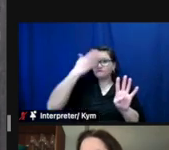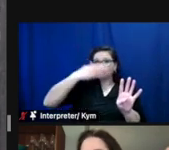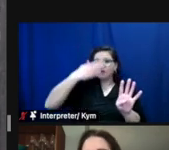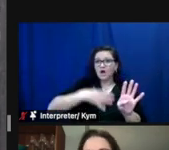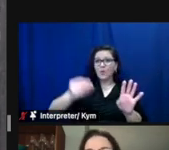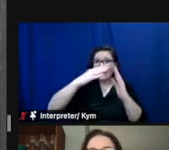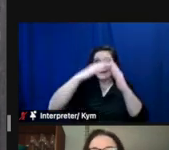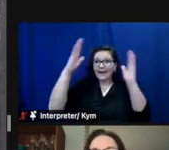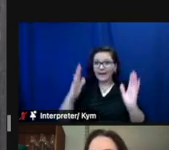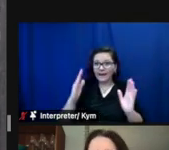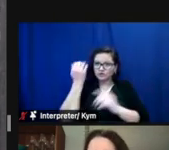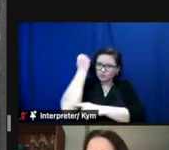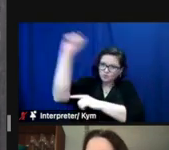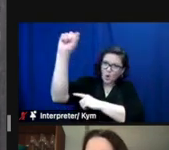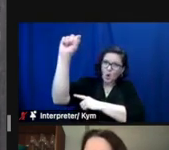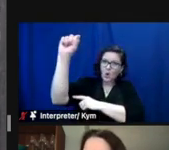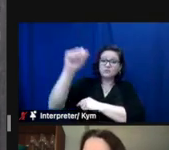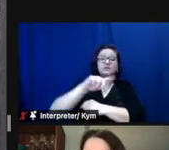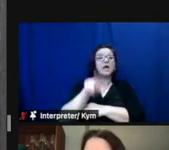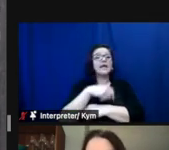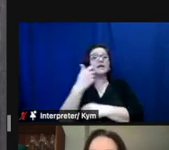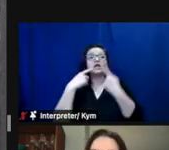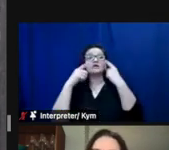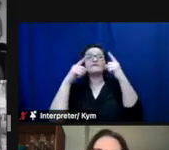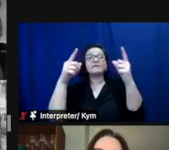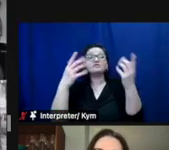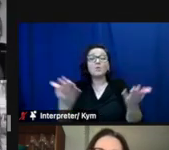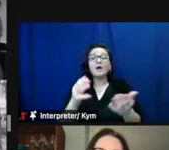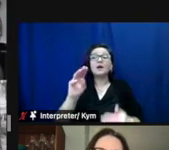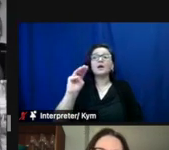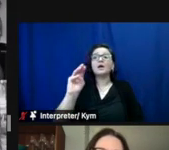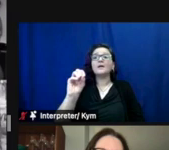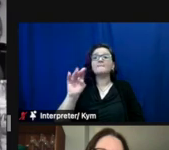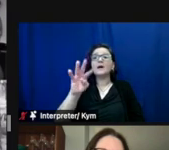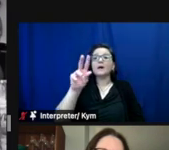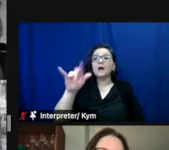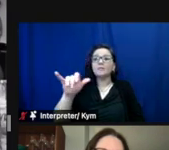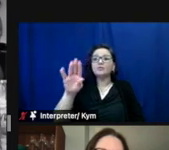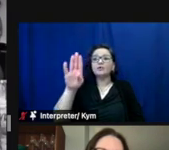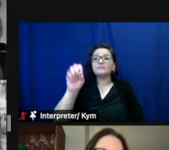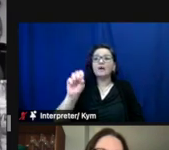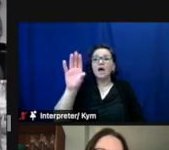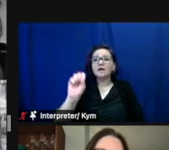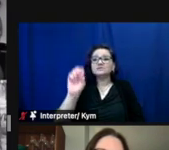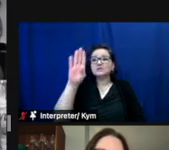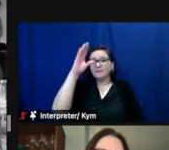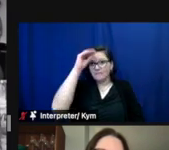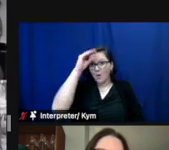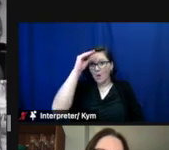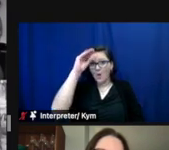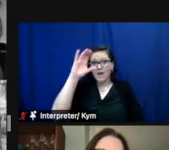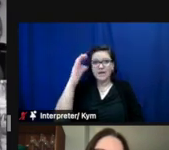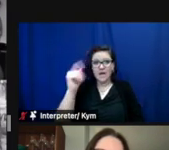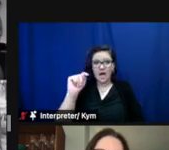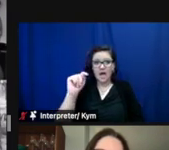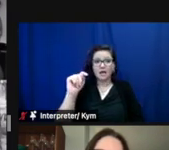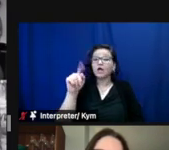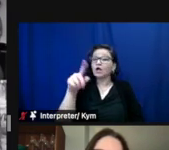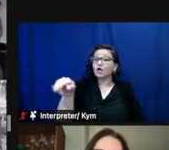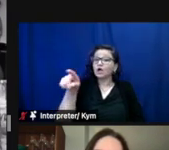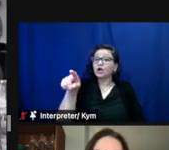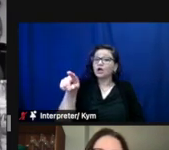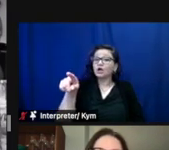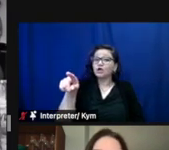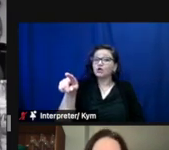then another famous protest is the Montgomery bus boycott, which you guys probably have heard of with Rosa, we all know who Rosa Parks is.